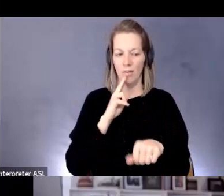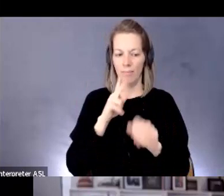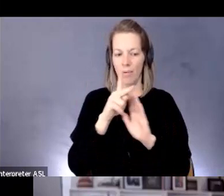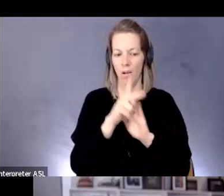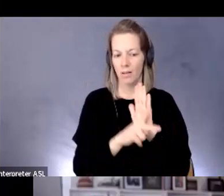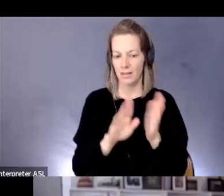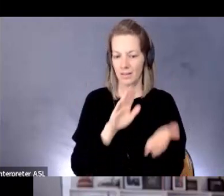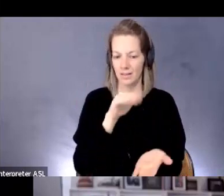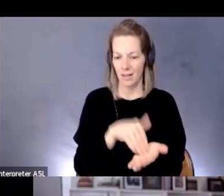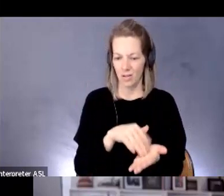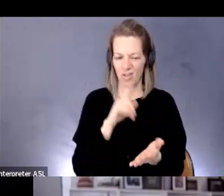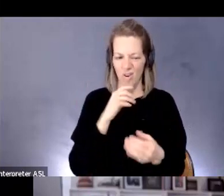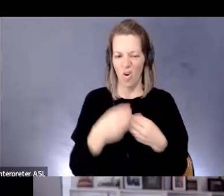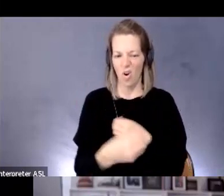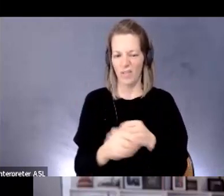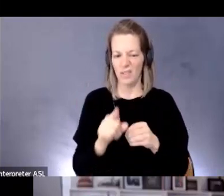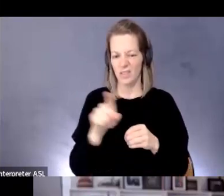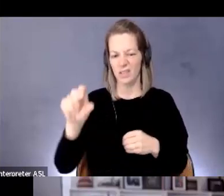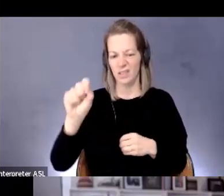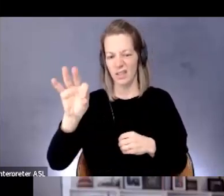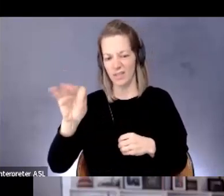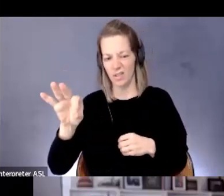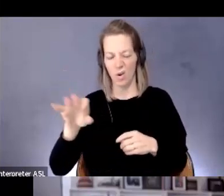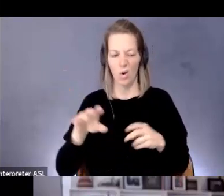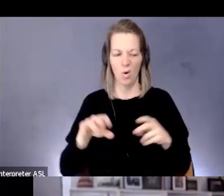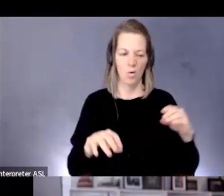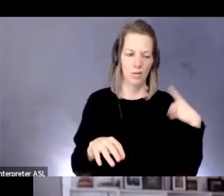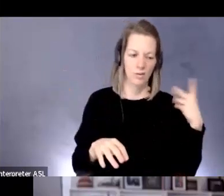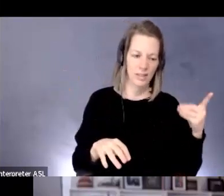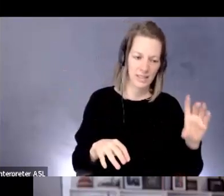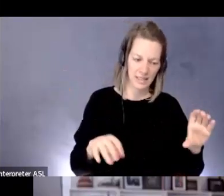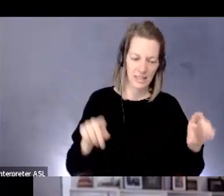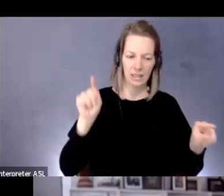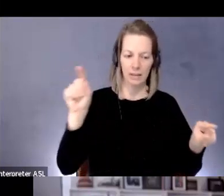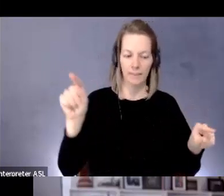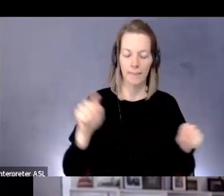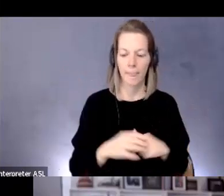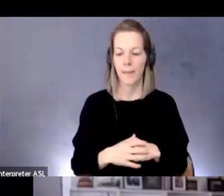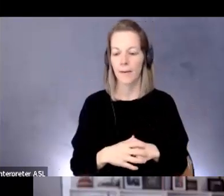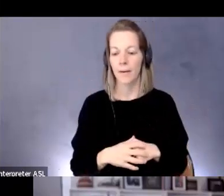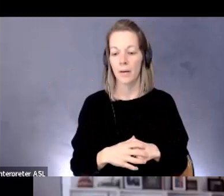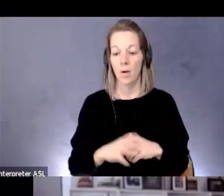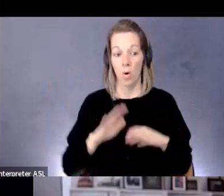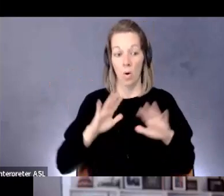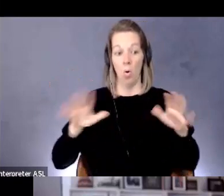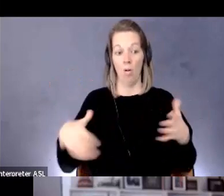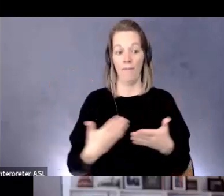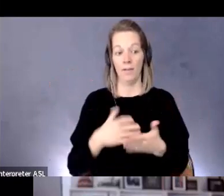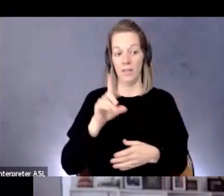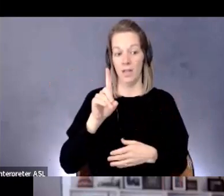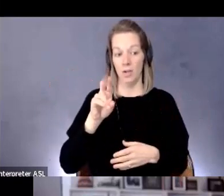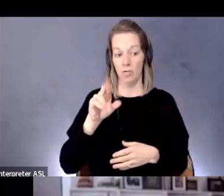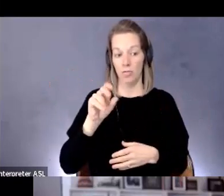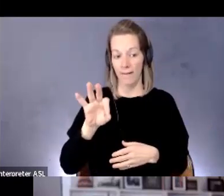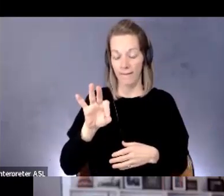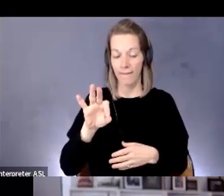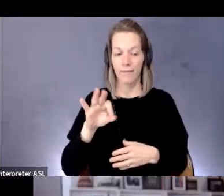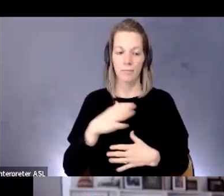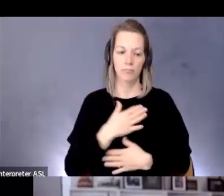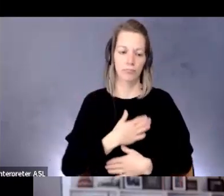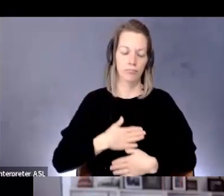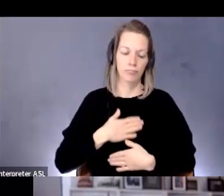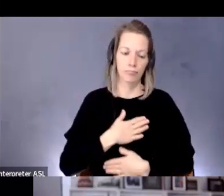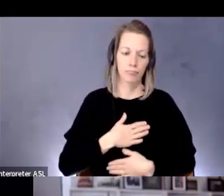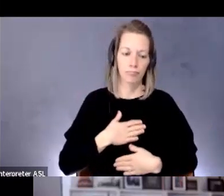with offices in the San Francisco area and Washington, D.C. All of us at DREDF are so pleased to have